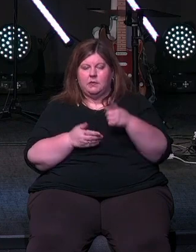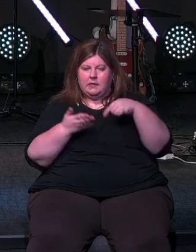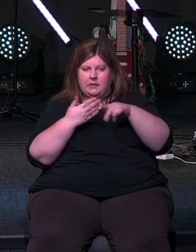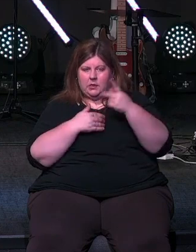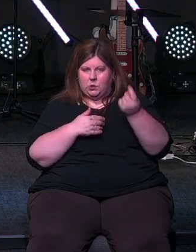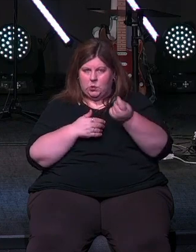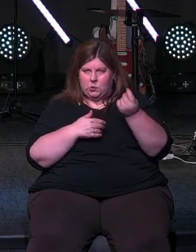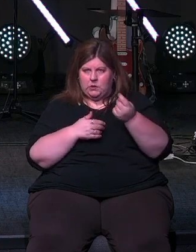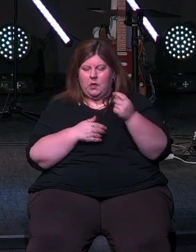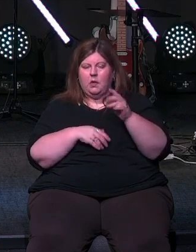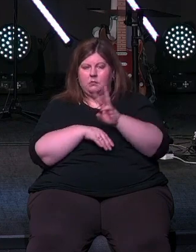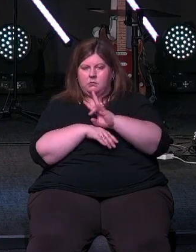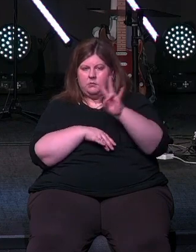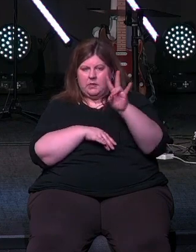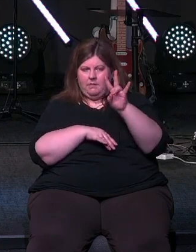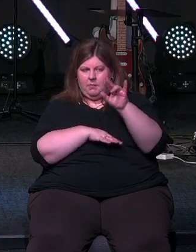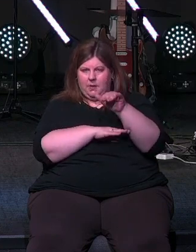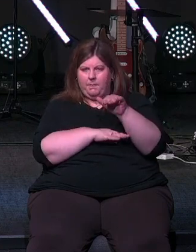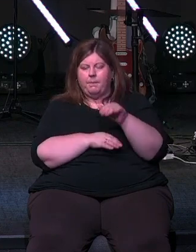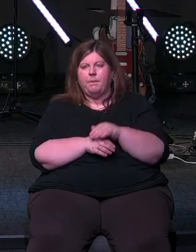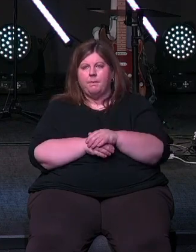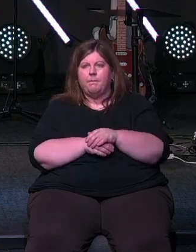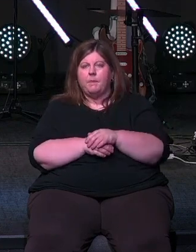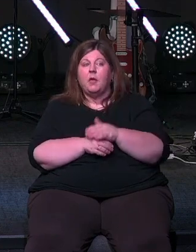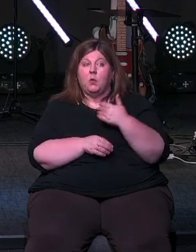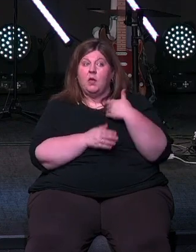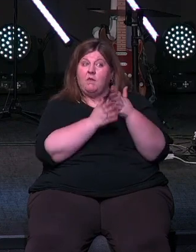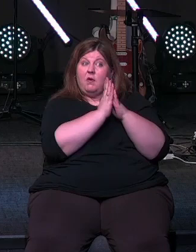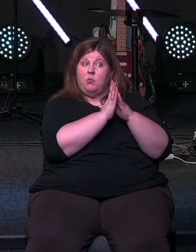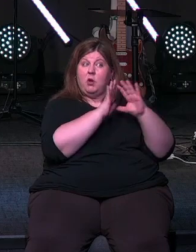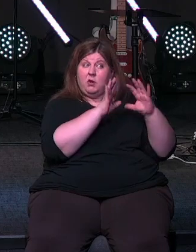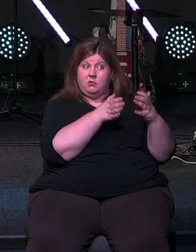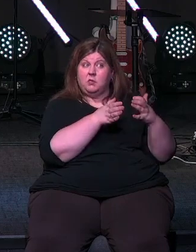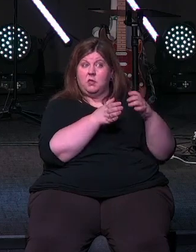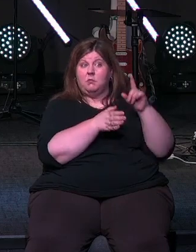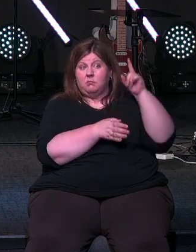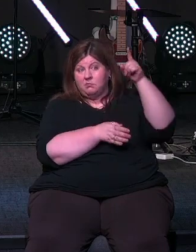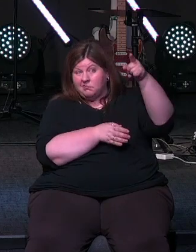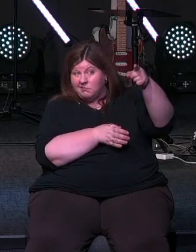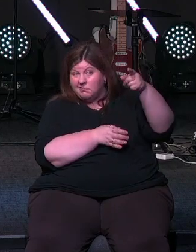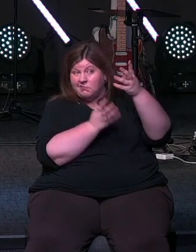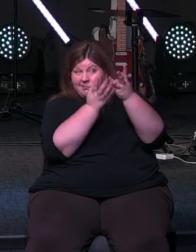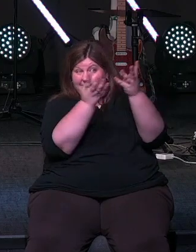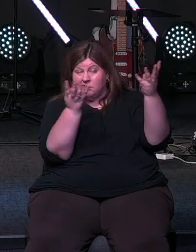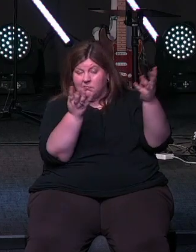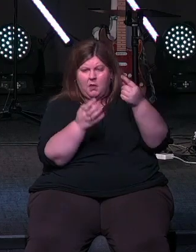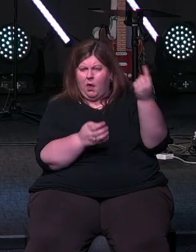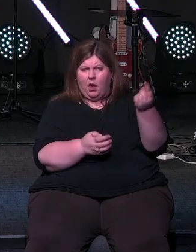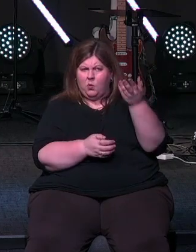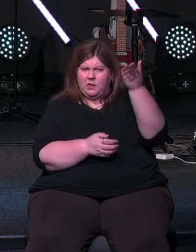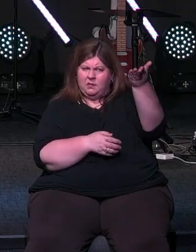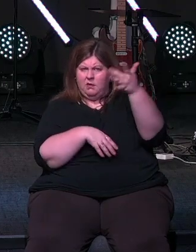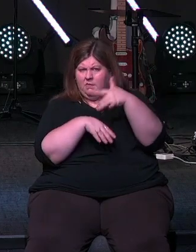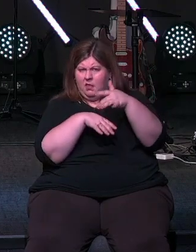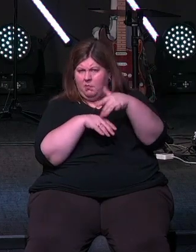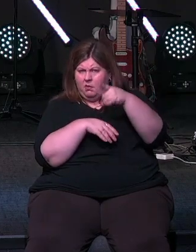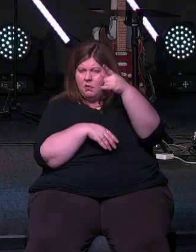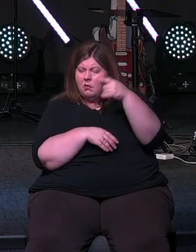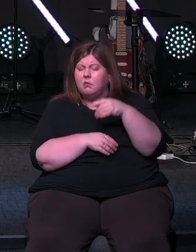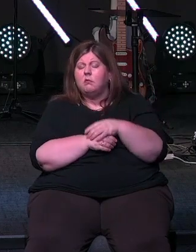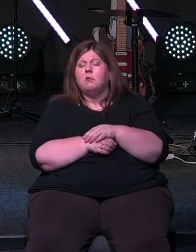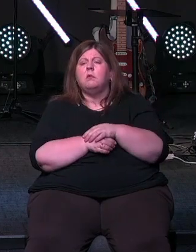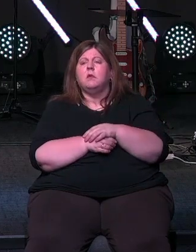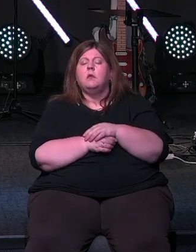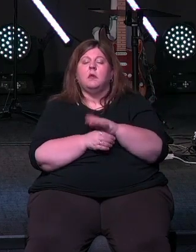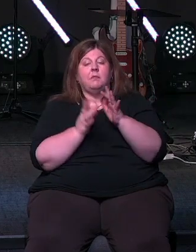think it's 7 o'clock. We have a prayer team that's here. They're going to be in the back. They're always right here in the middle. You can also